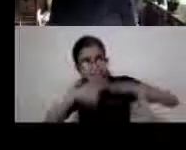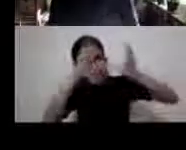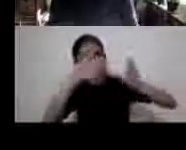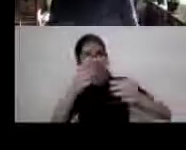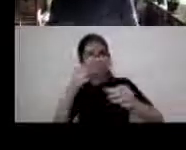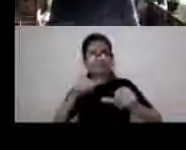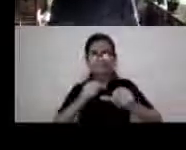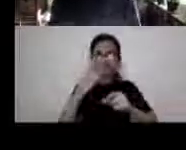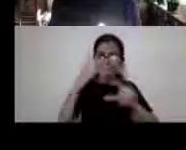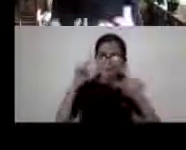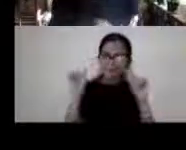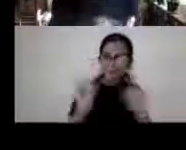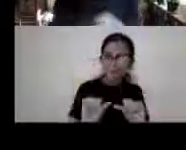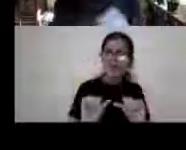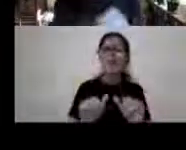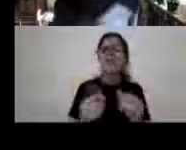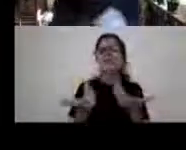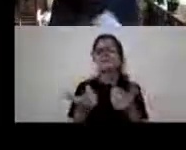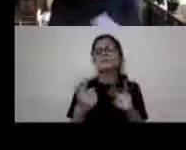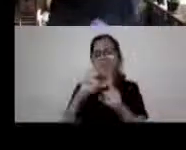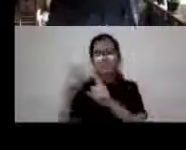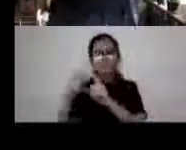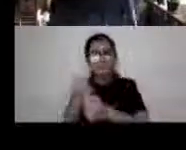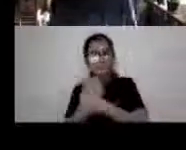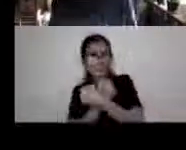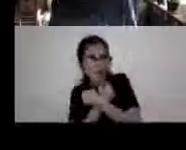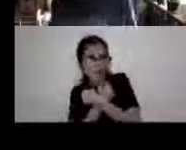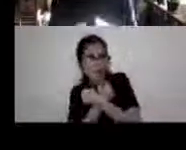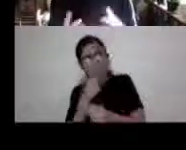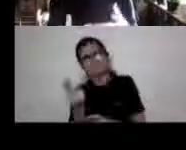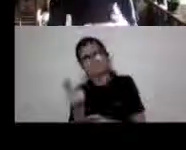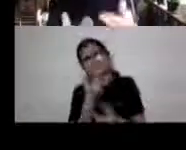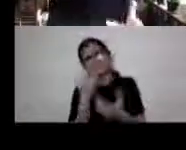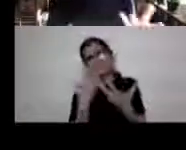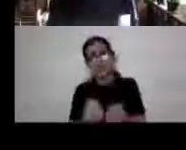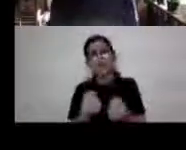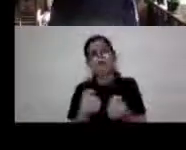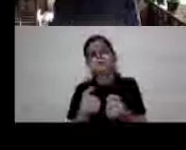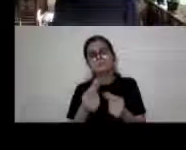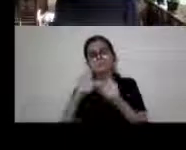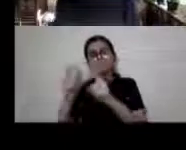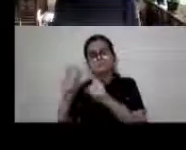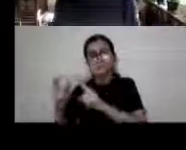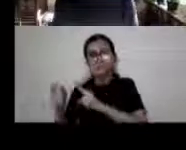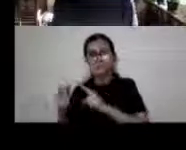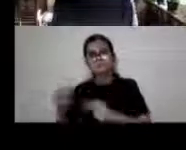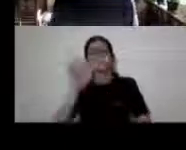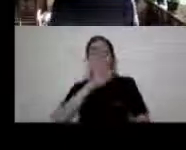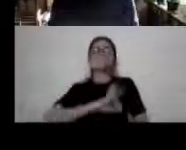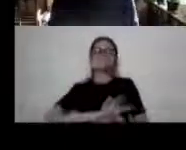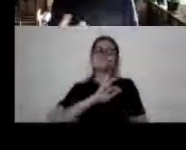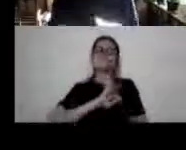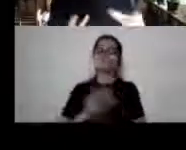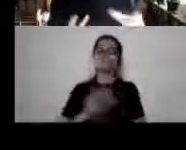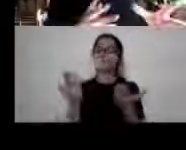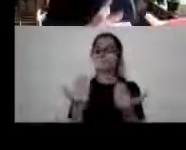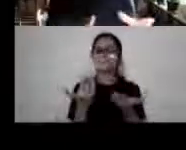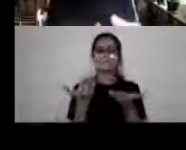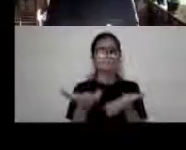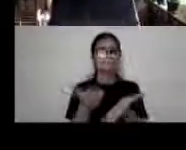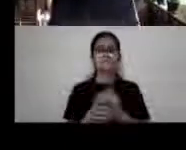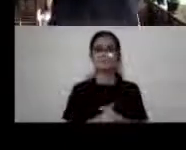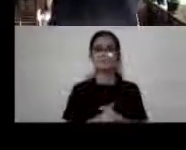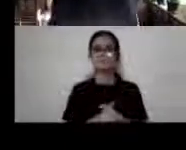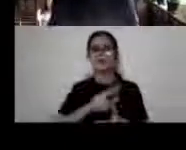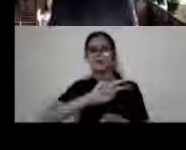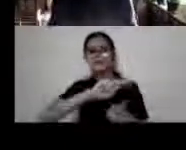there would like, or they will love to use it and will benefit from it. Different